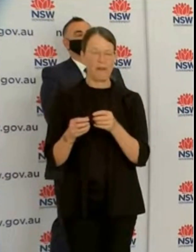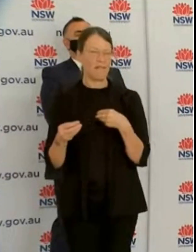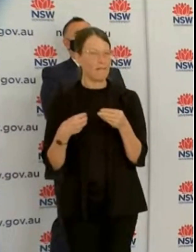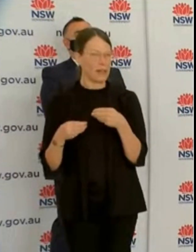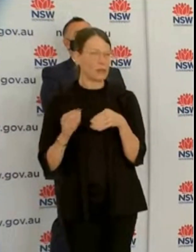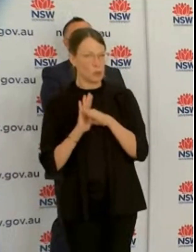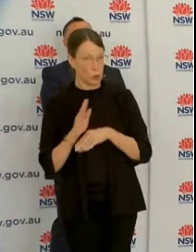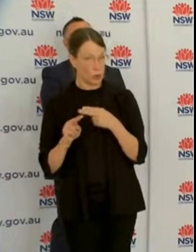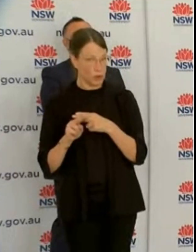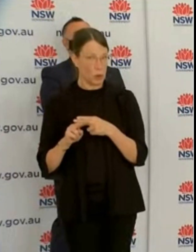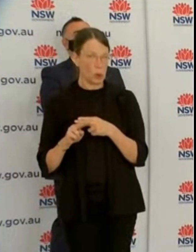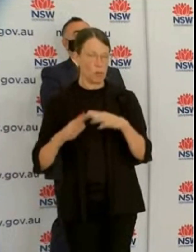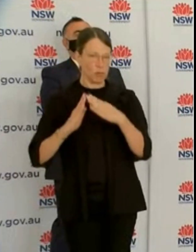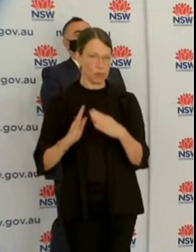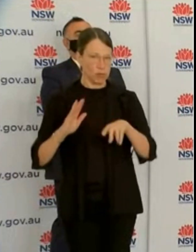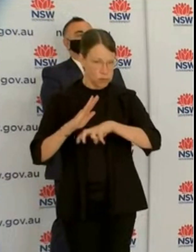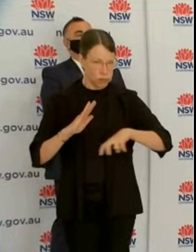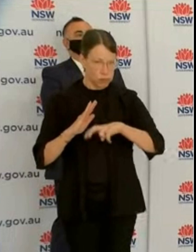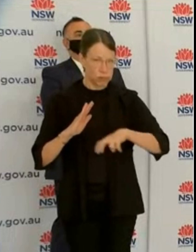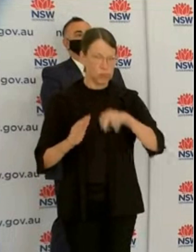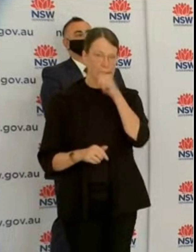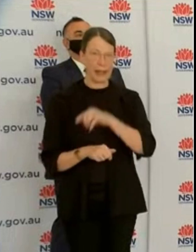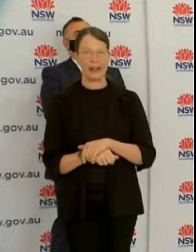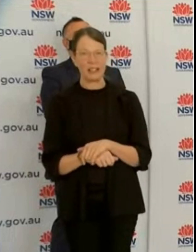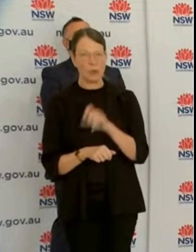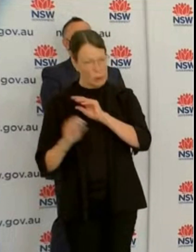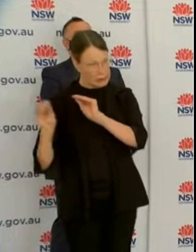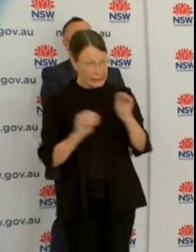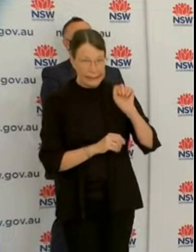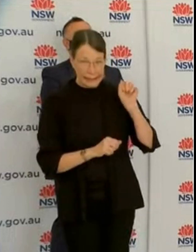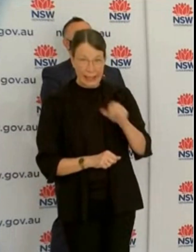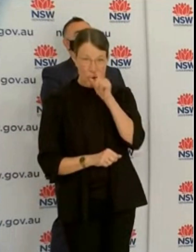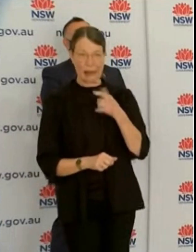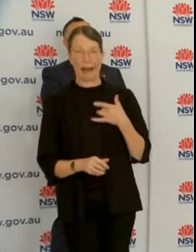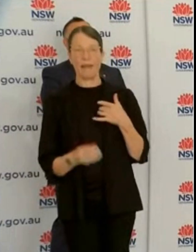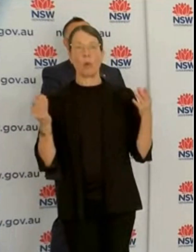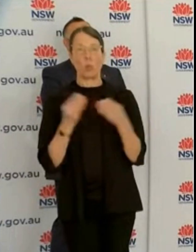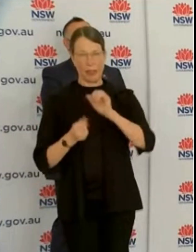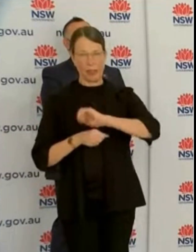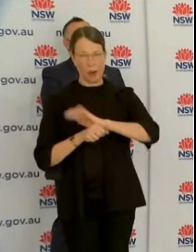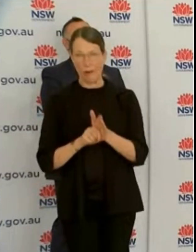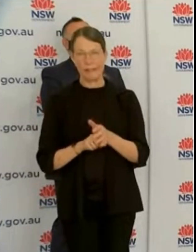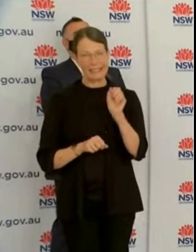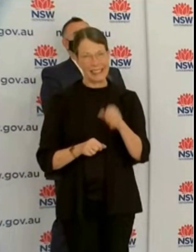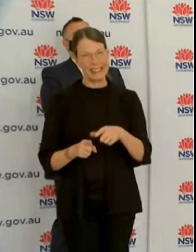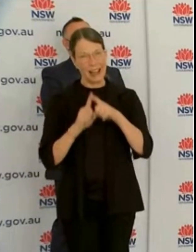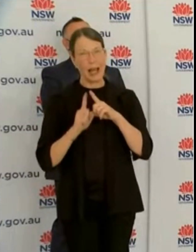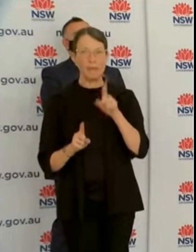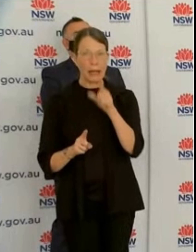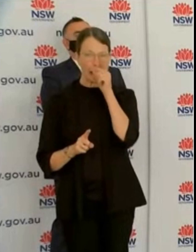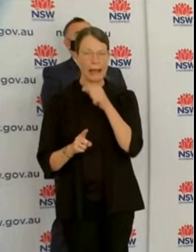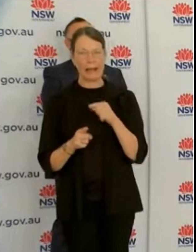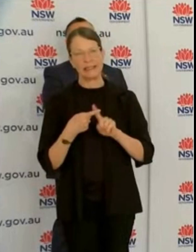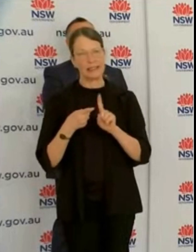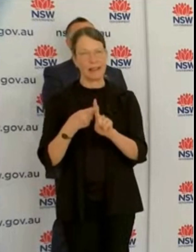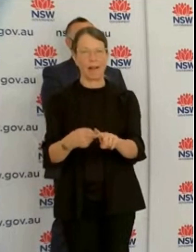plan, and as a contribution to say you can live with COVID, as difficult as it is, and you can welcome home Australians, reunite families